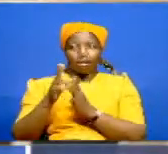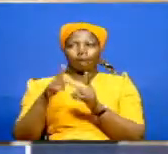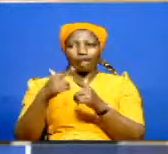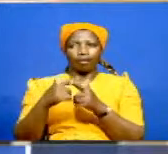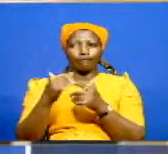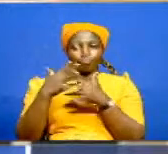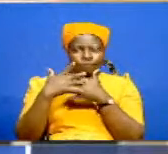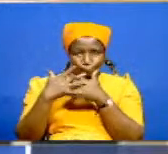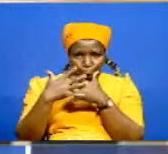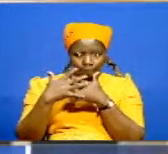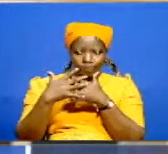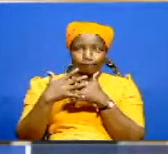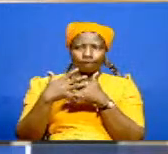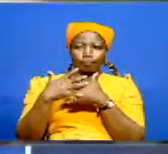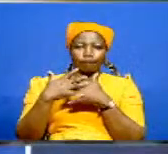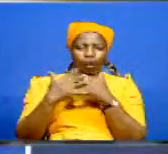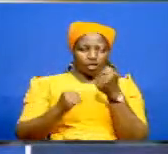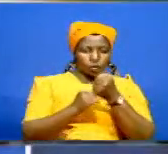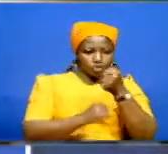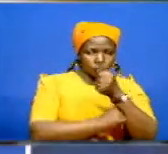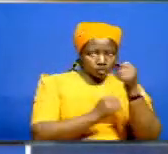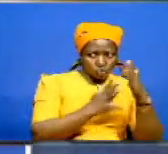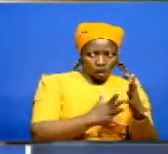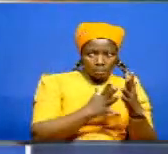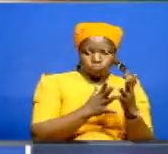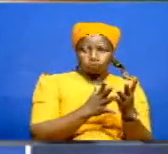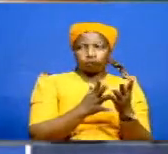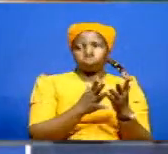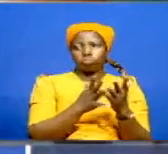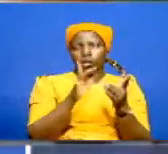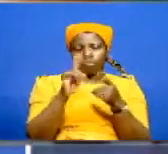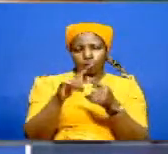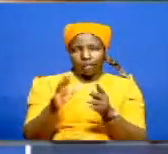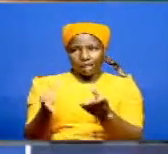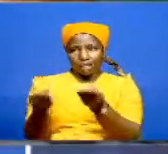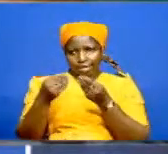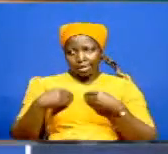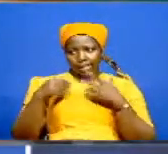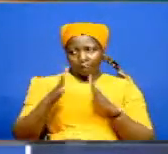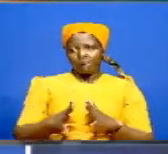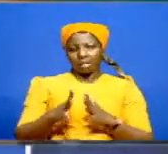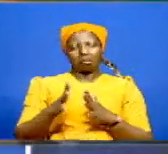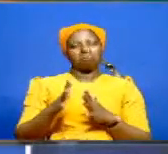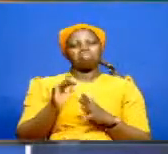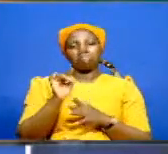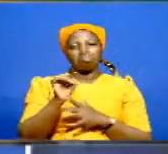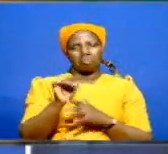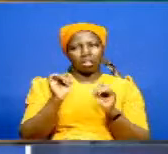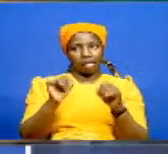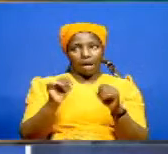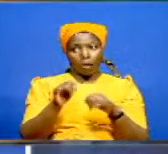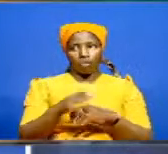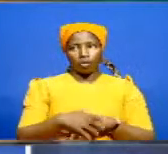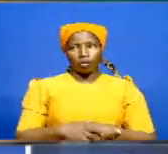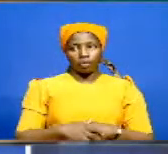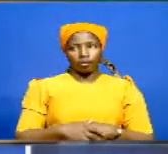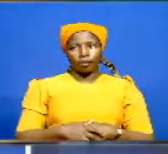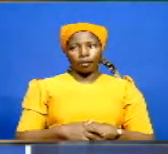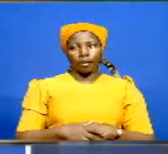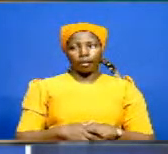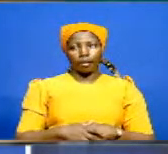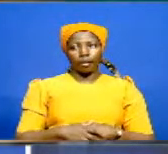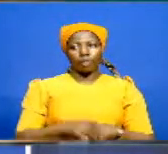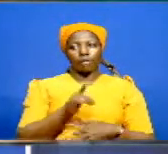the donor to the recipient was available. It's able to alert you when your blood has saved someone's life and also helps you